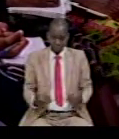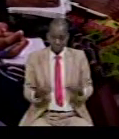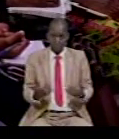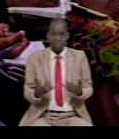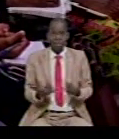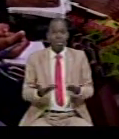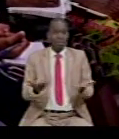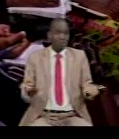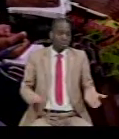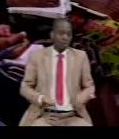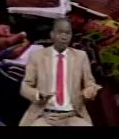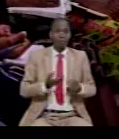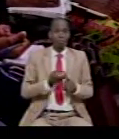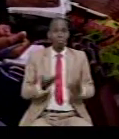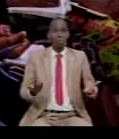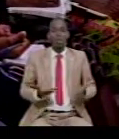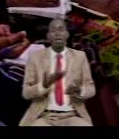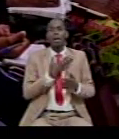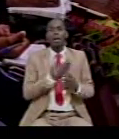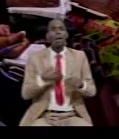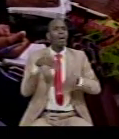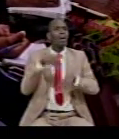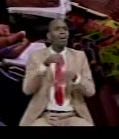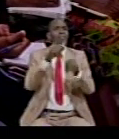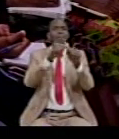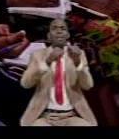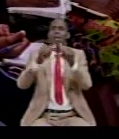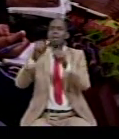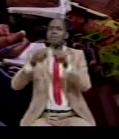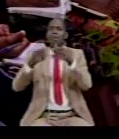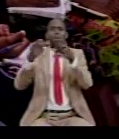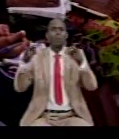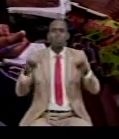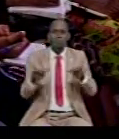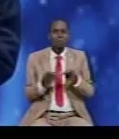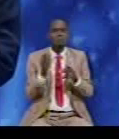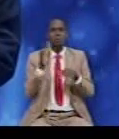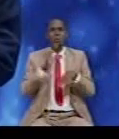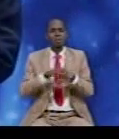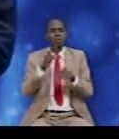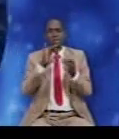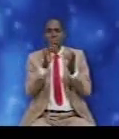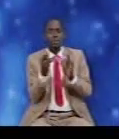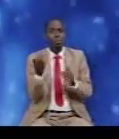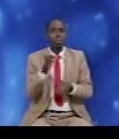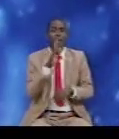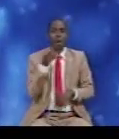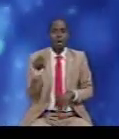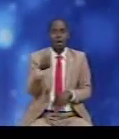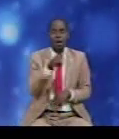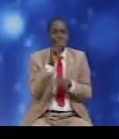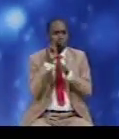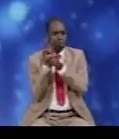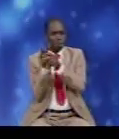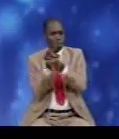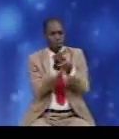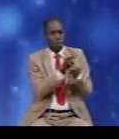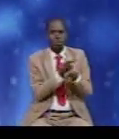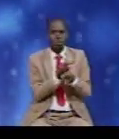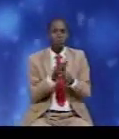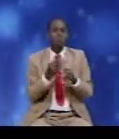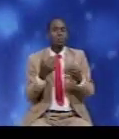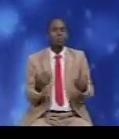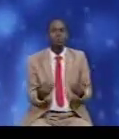the Alpha location, and then over there, online, where you are. What's troubling you